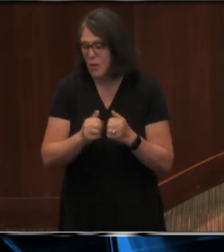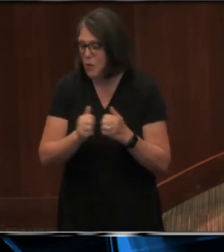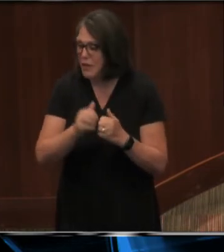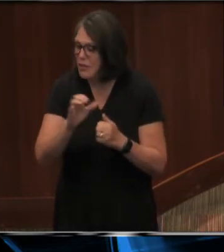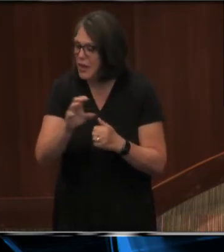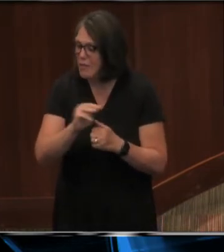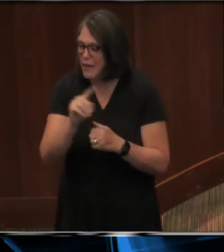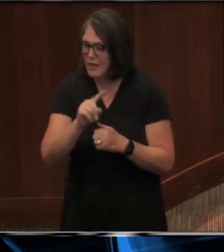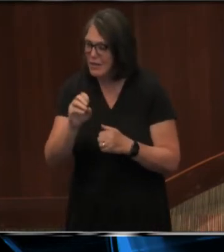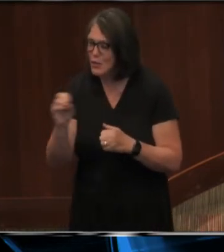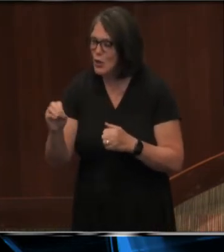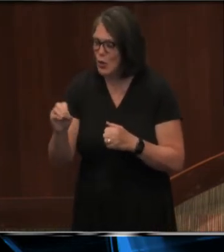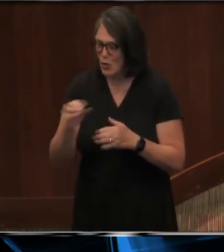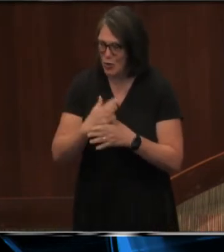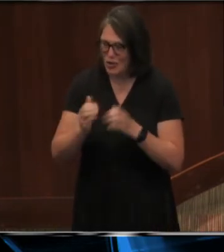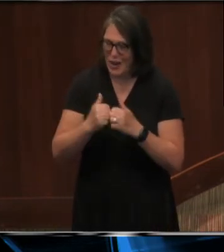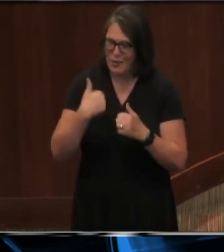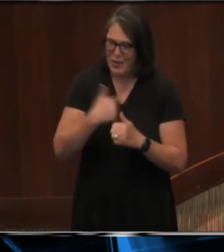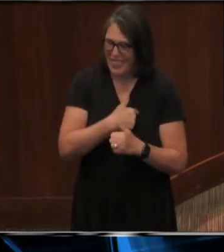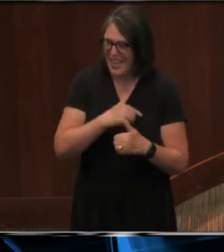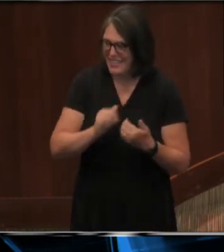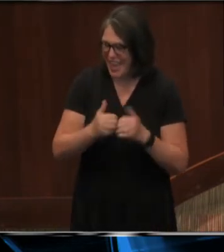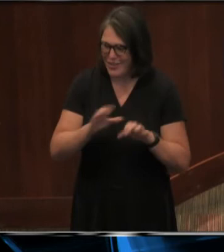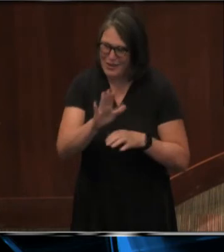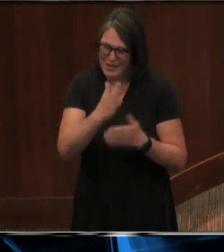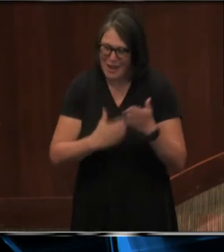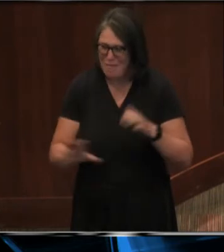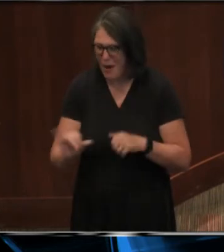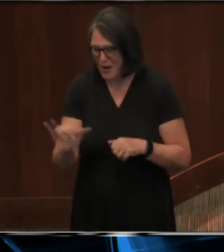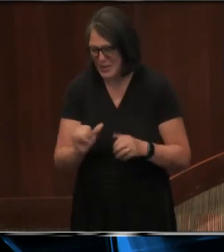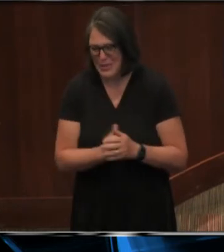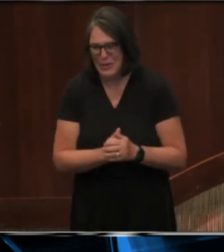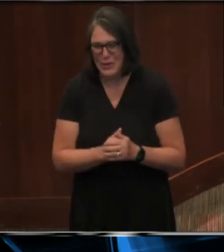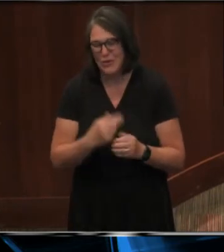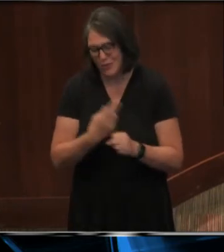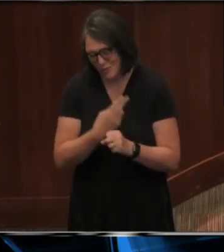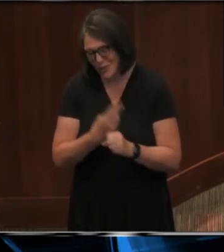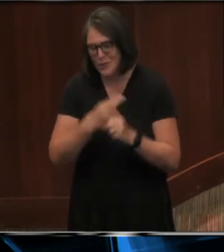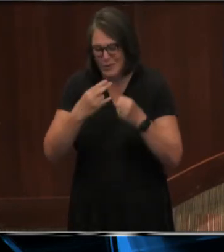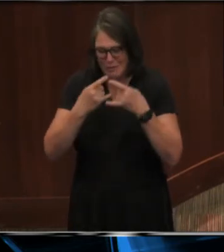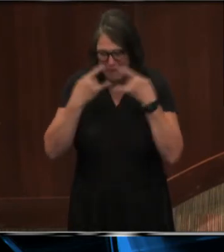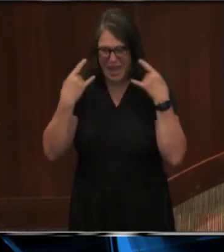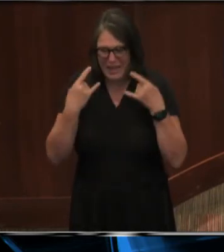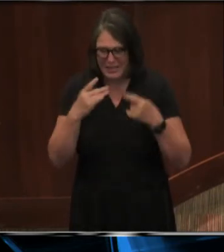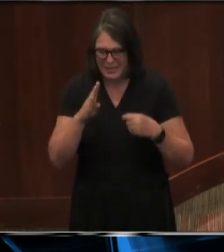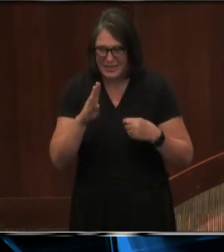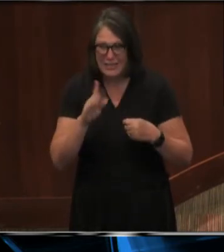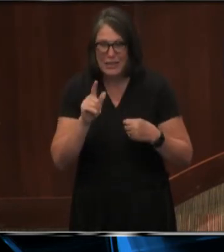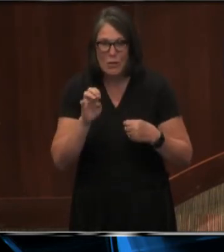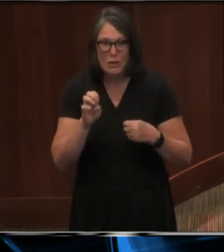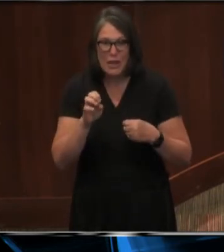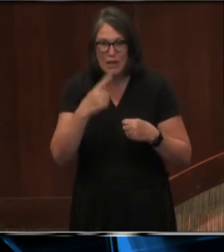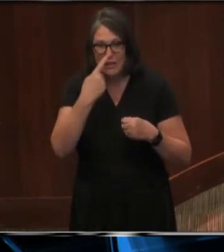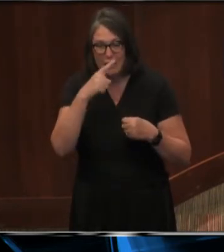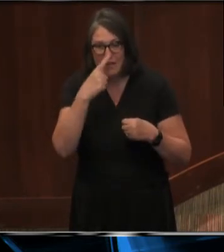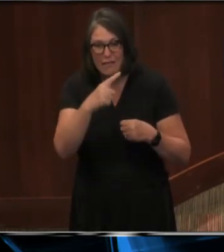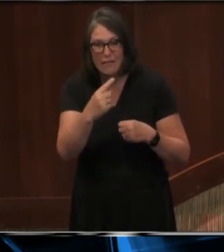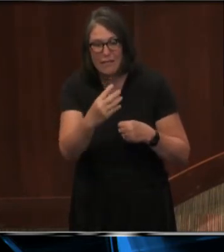Zoo shared with us about how they're doing their part to encourage mask use. So Blake, if you wouldn't mind playing that